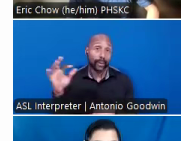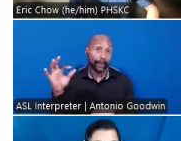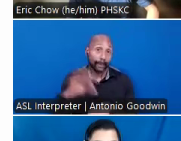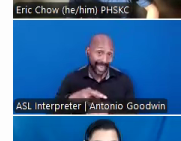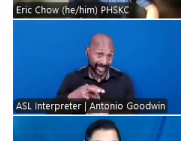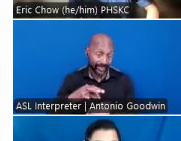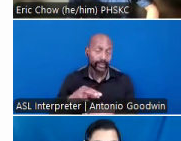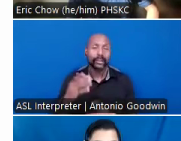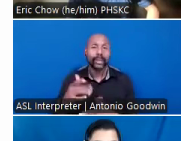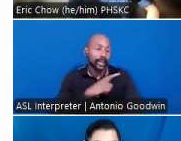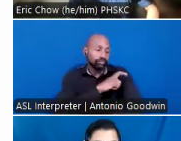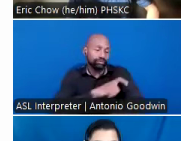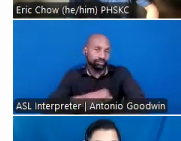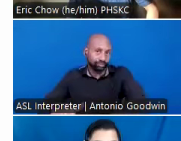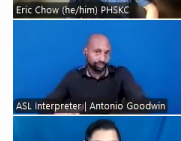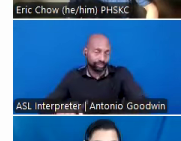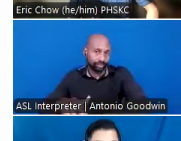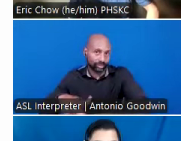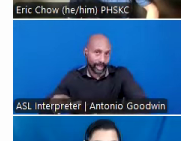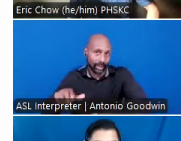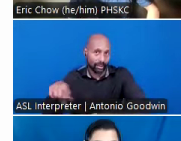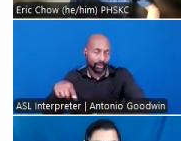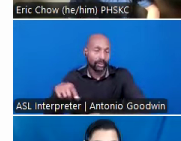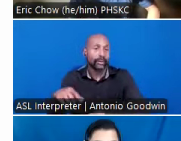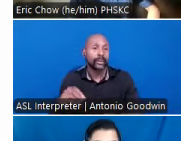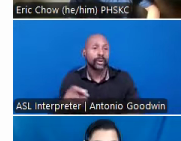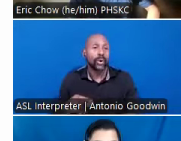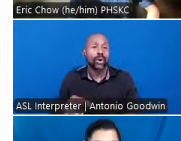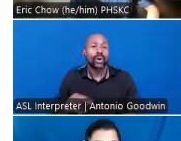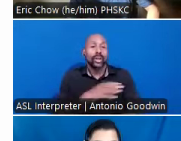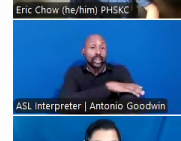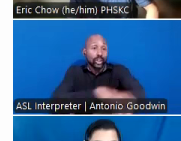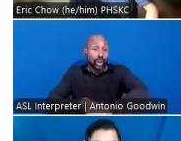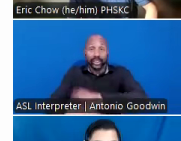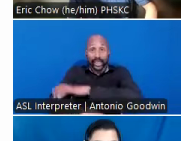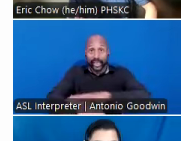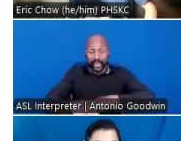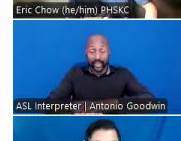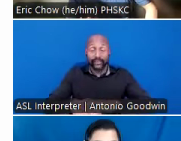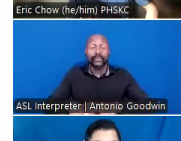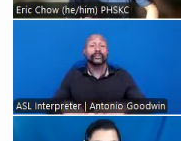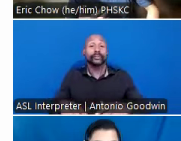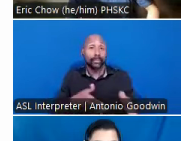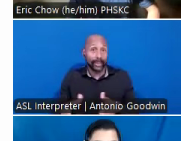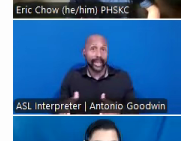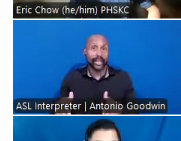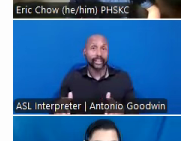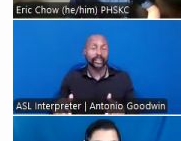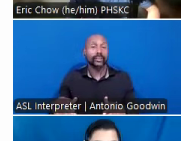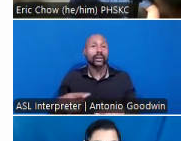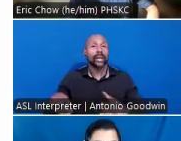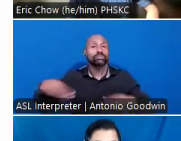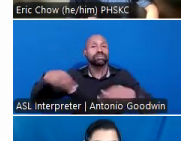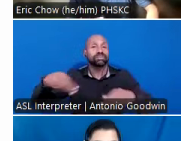loose-fitting long-sleeve pants and shirts to help deter mosquitoes from biting you. You also want to take steps to control